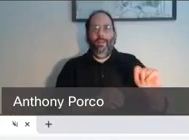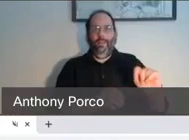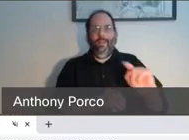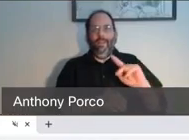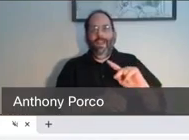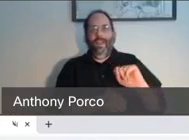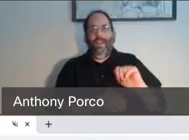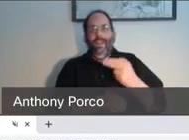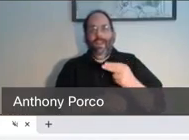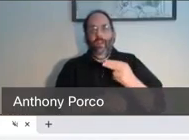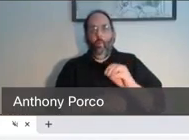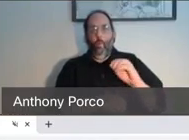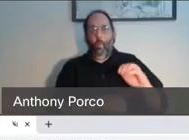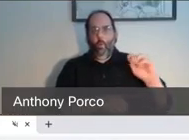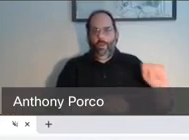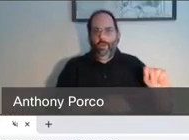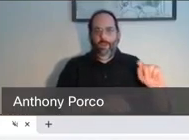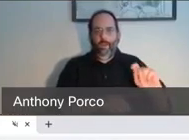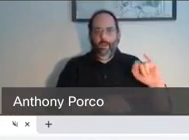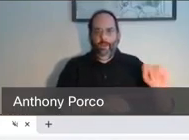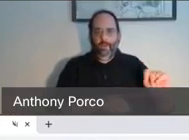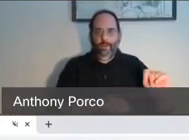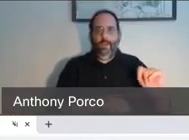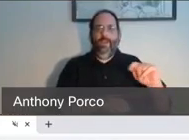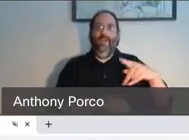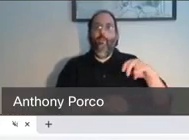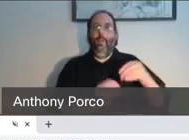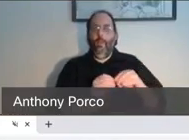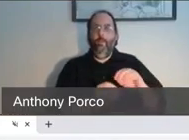KAHOOT.IT. The game pin is